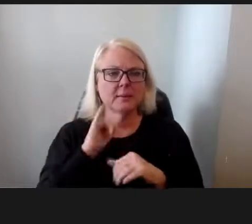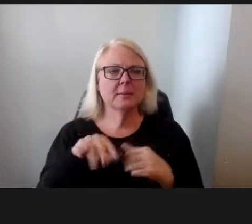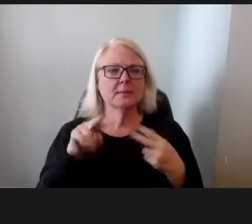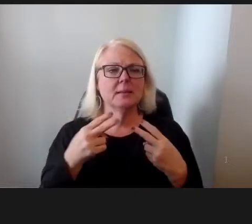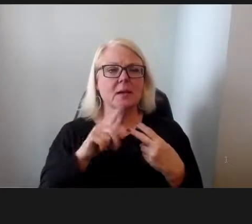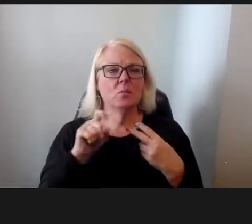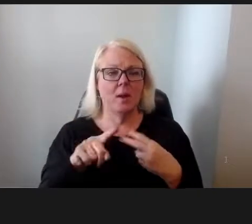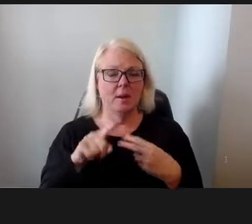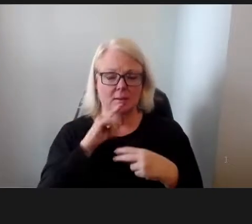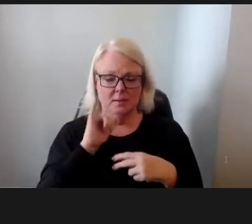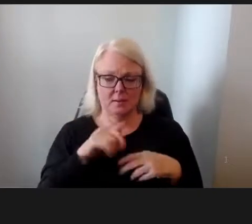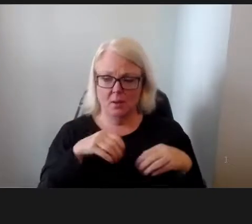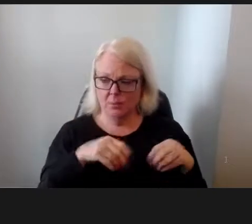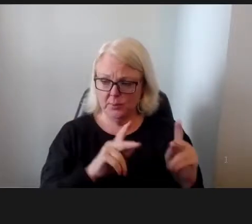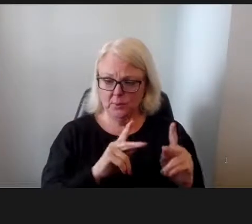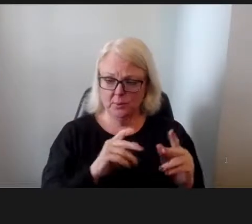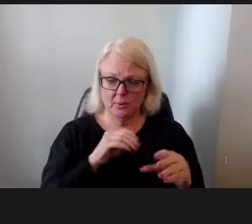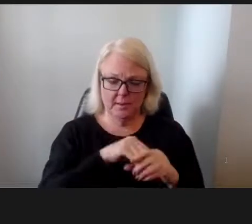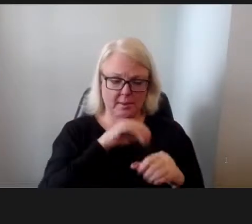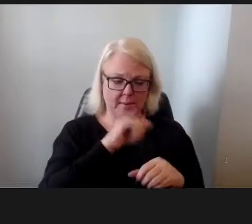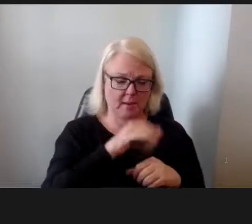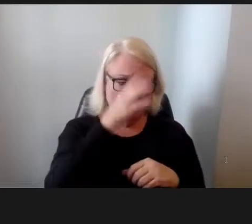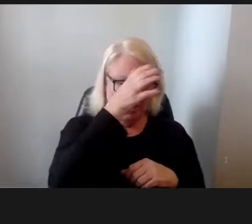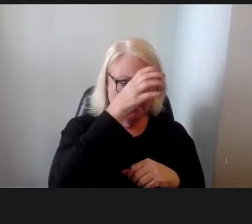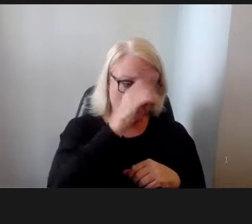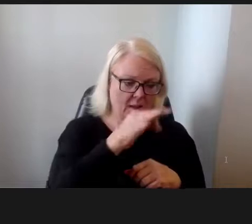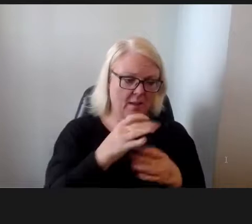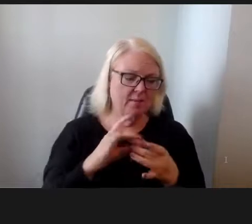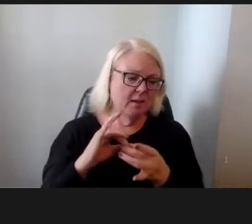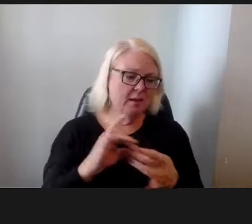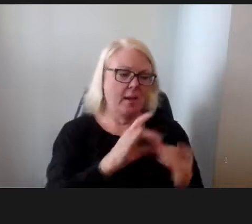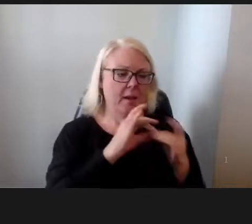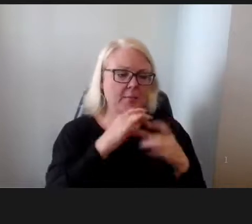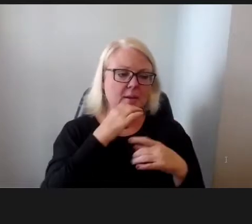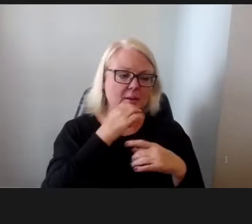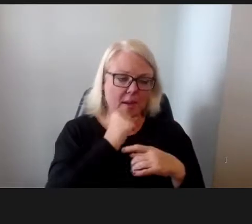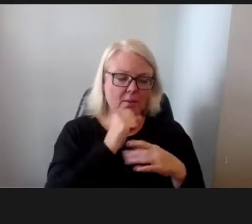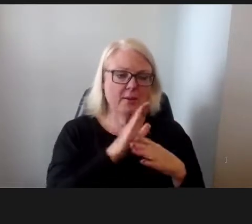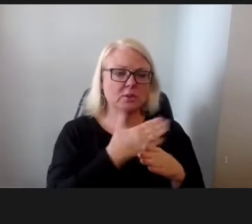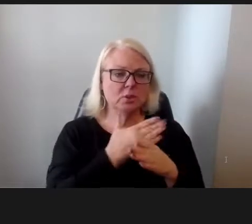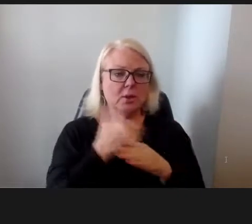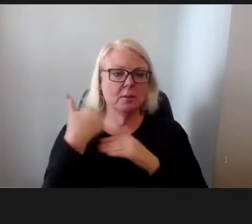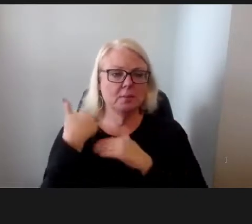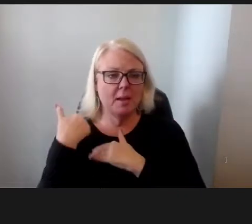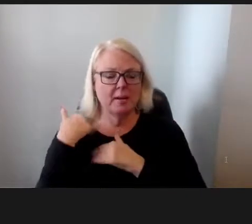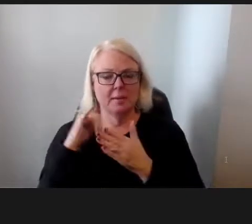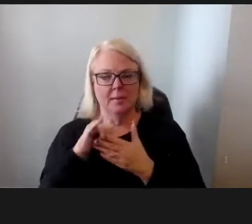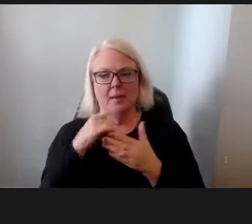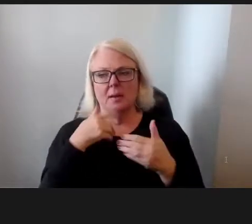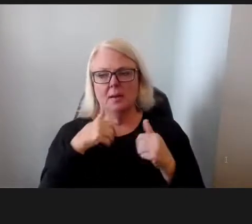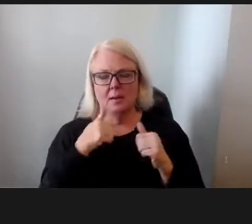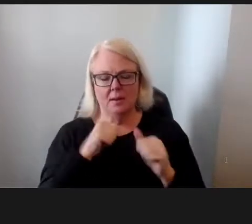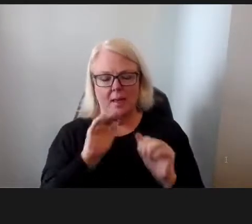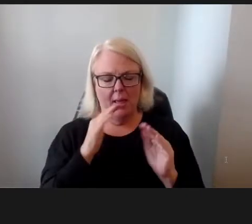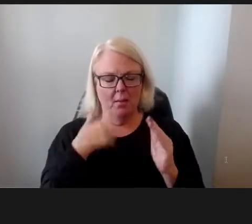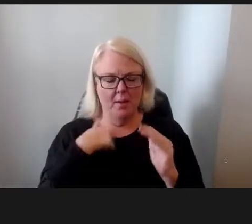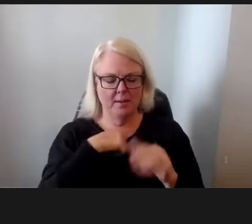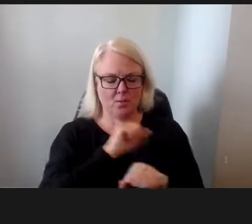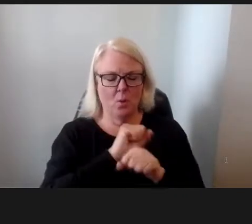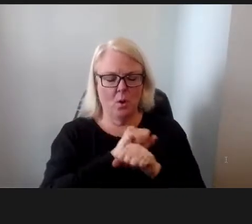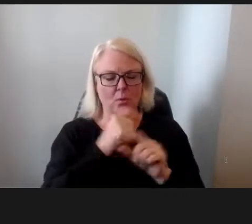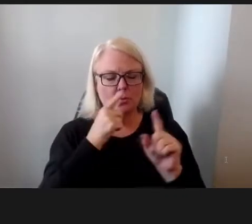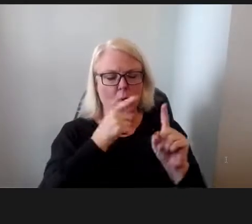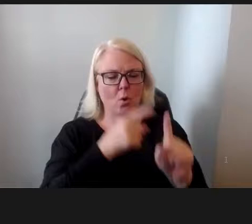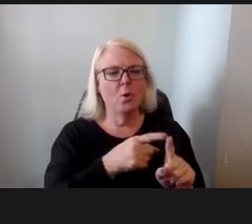question, are there opportunities within the concepts of collective care and shared accountability that enable us to work toward equitable access